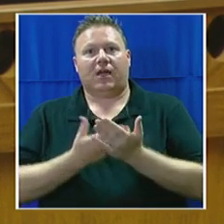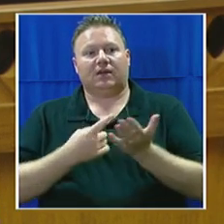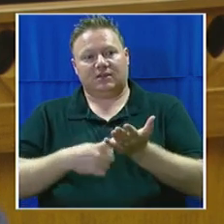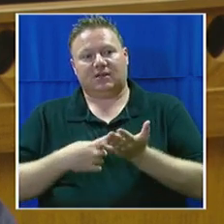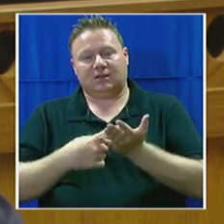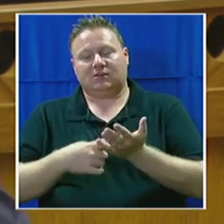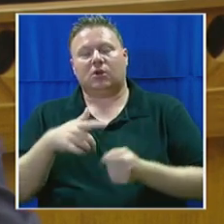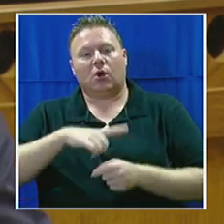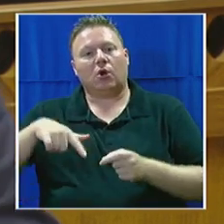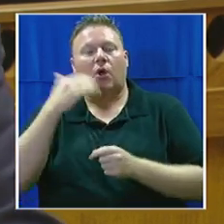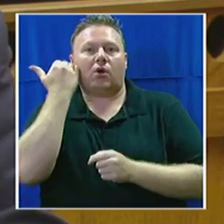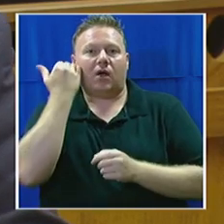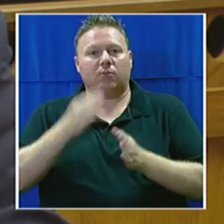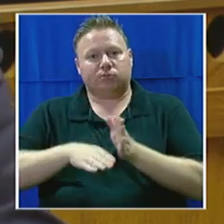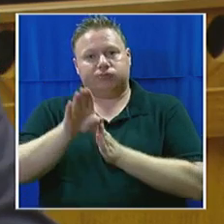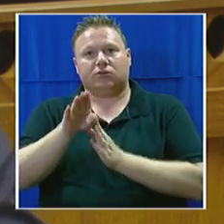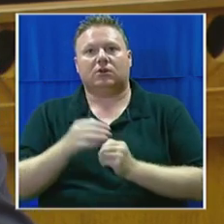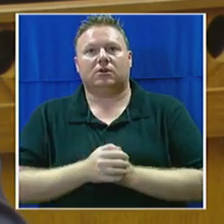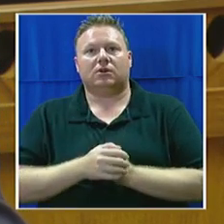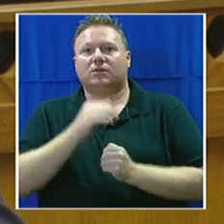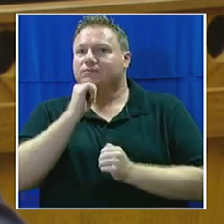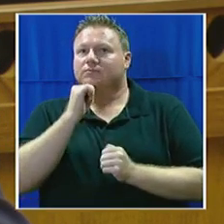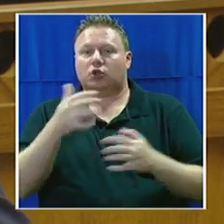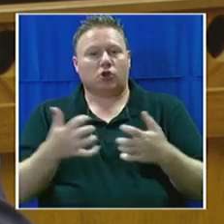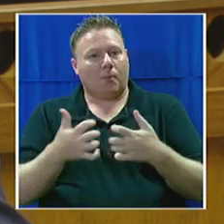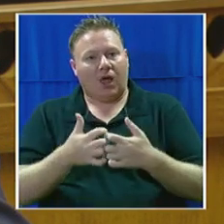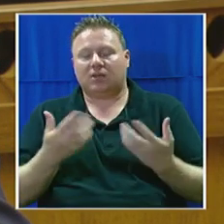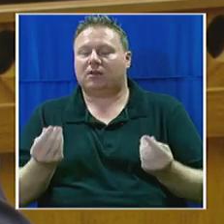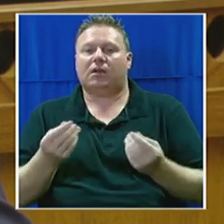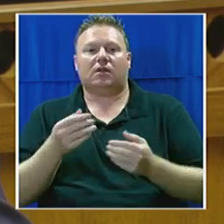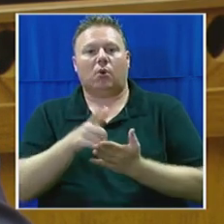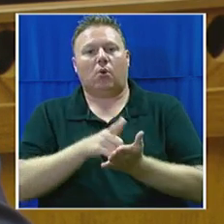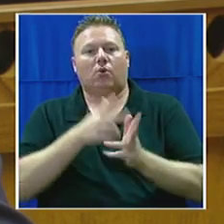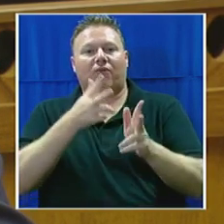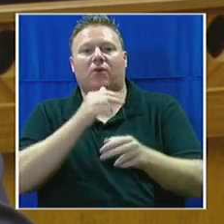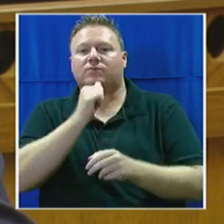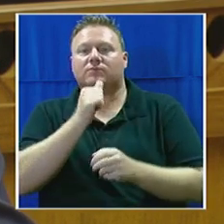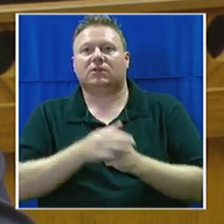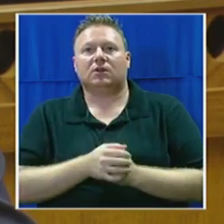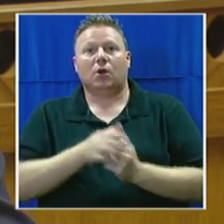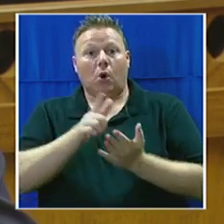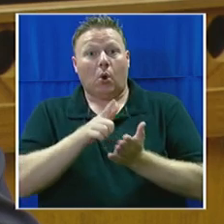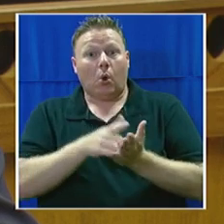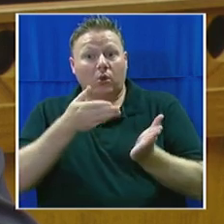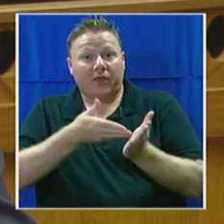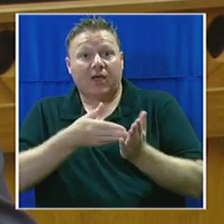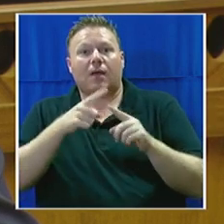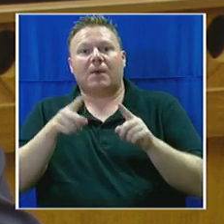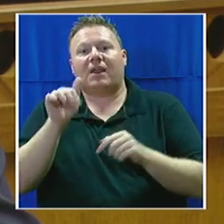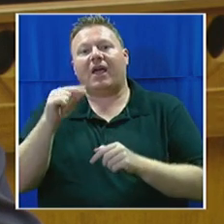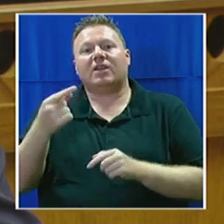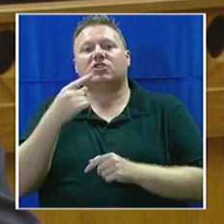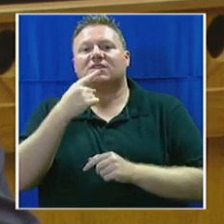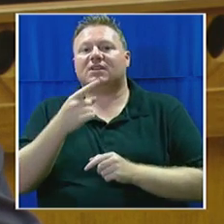strengthening local government due to all the flaws and non-compliances. There are laws and prescripts in place, but according to the AG, there's a lack